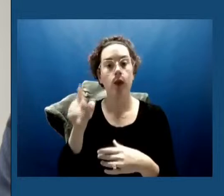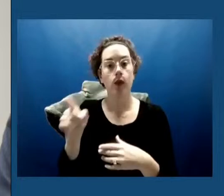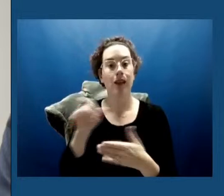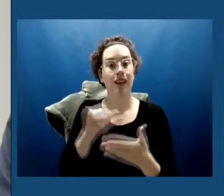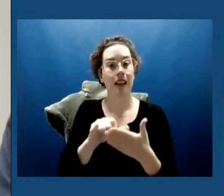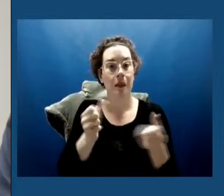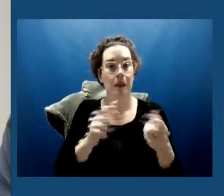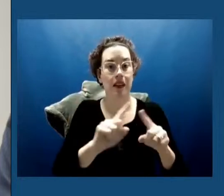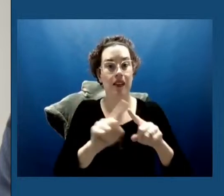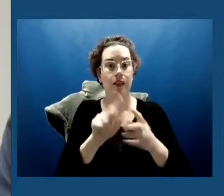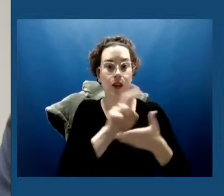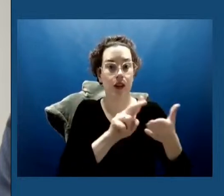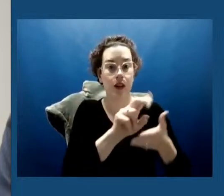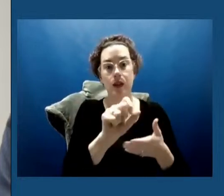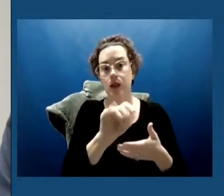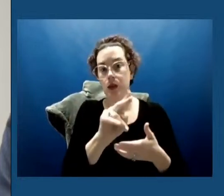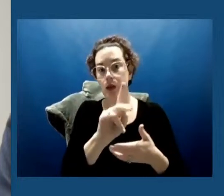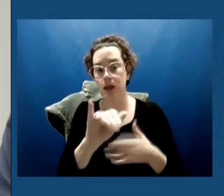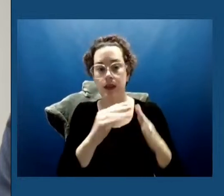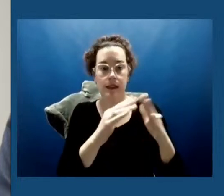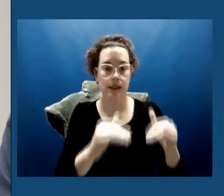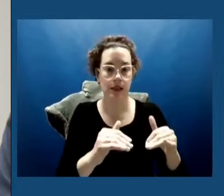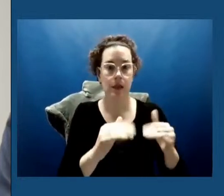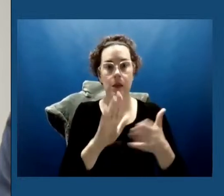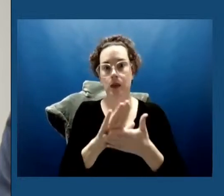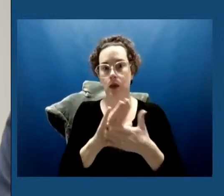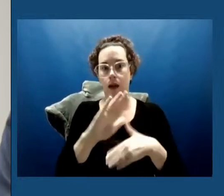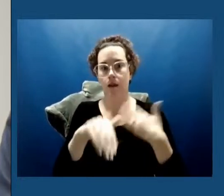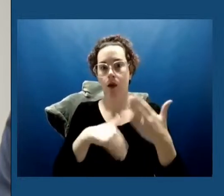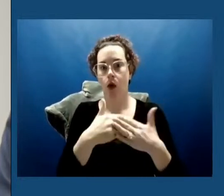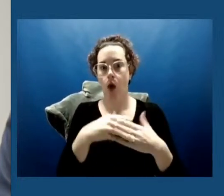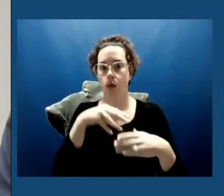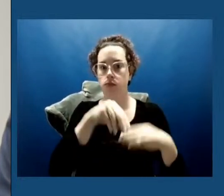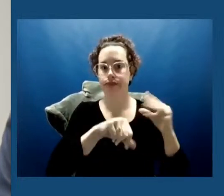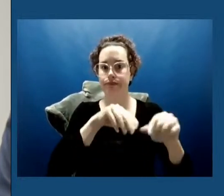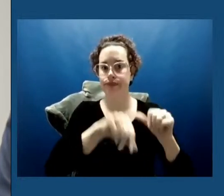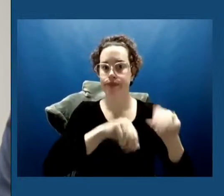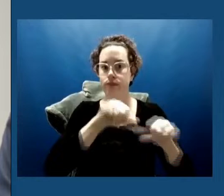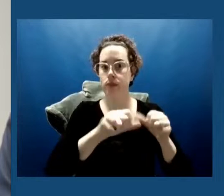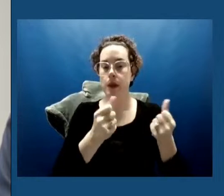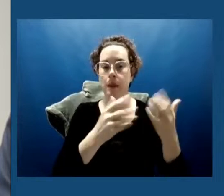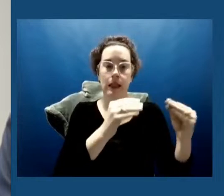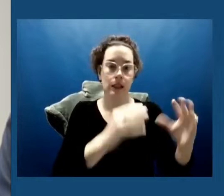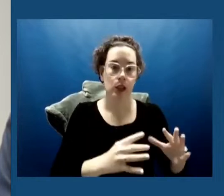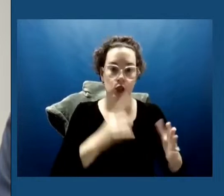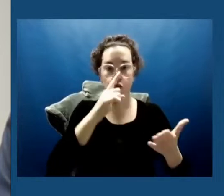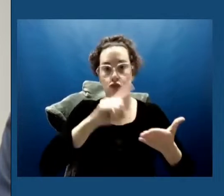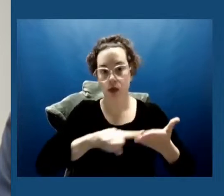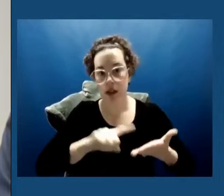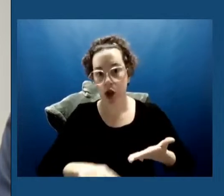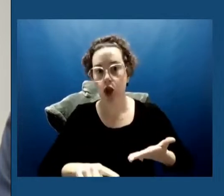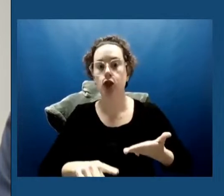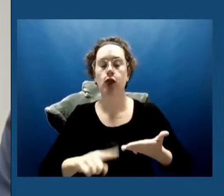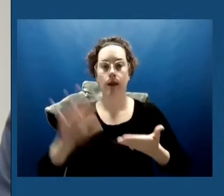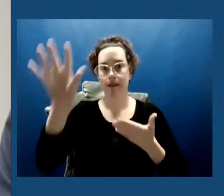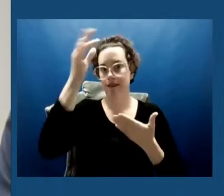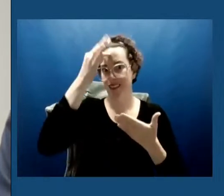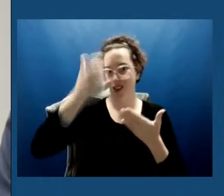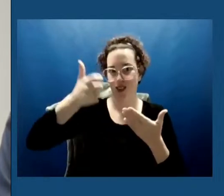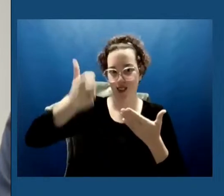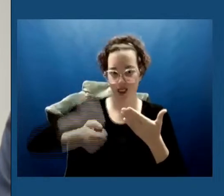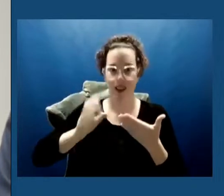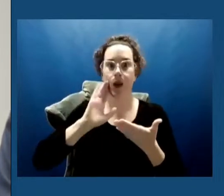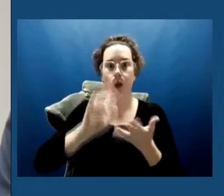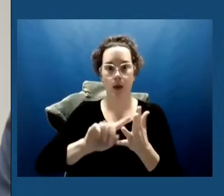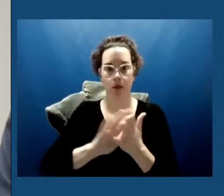SUNY system and our city schools have all bought into this. So our teachers and researchers, and we can get federal grants, are going to